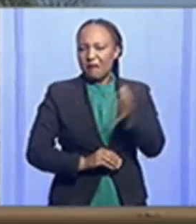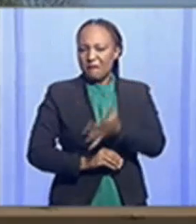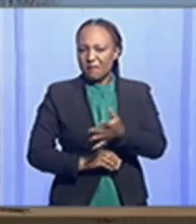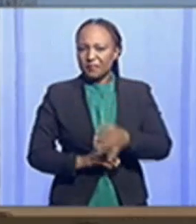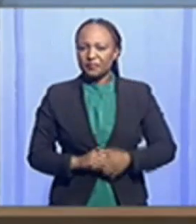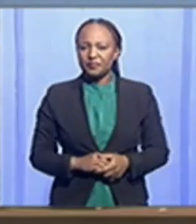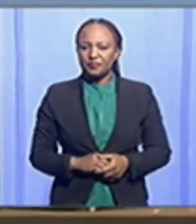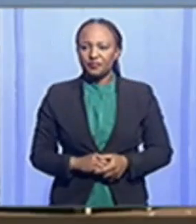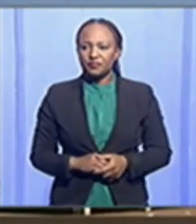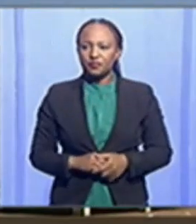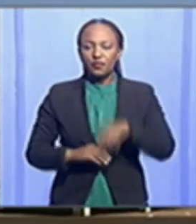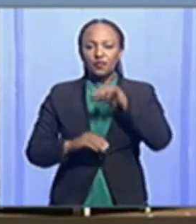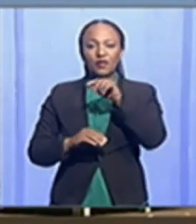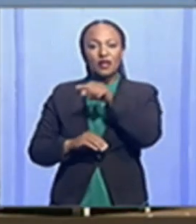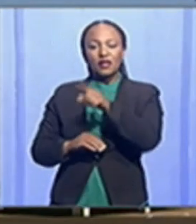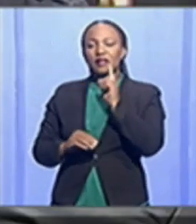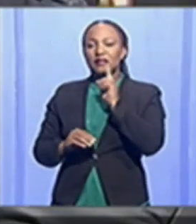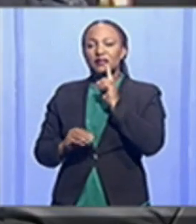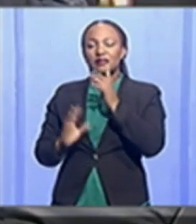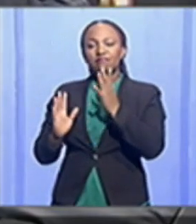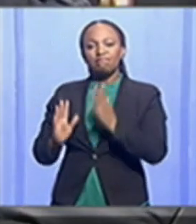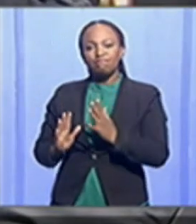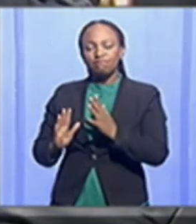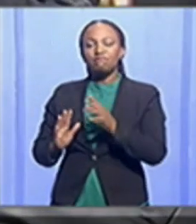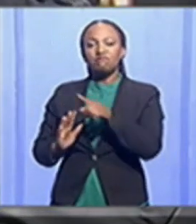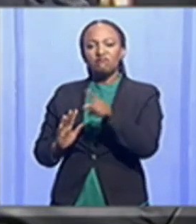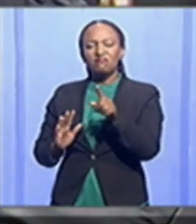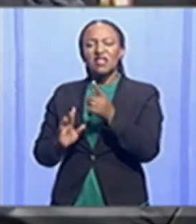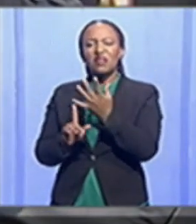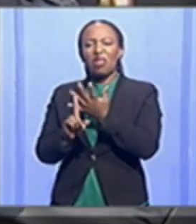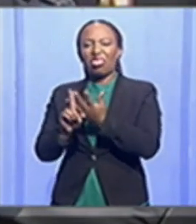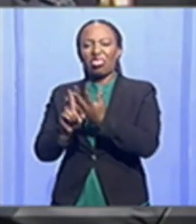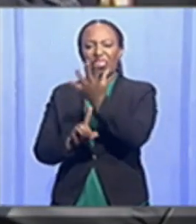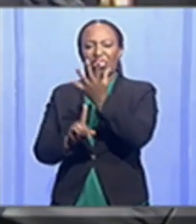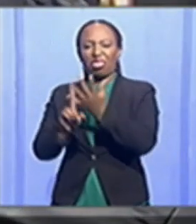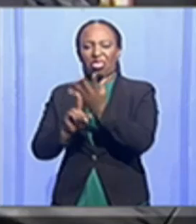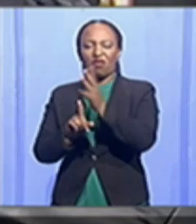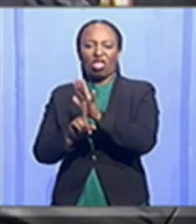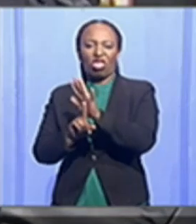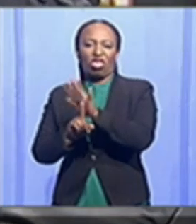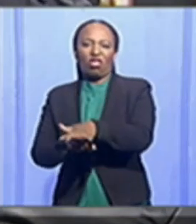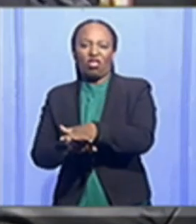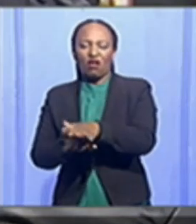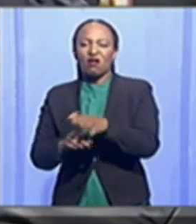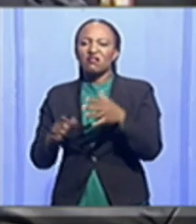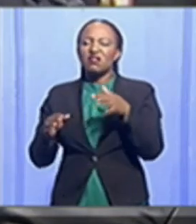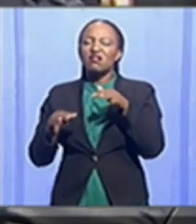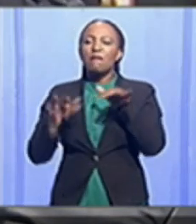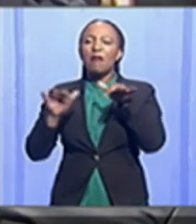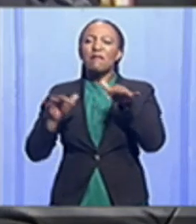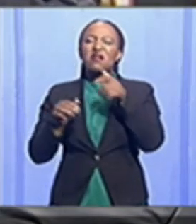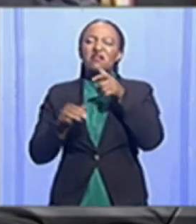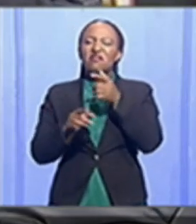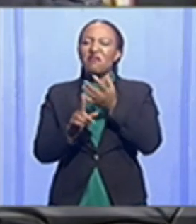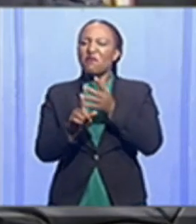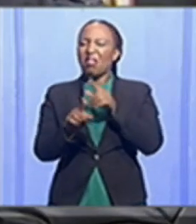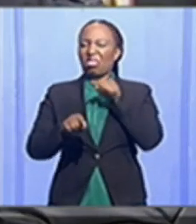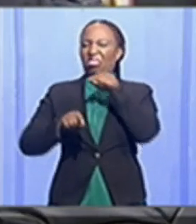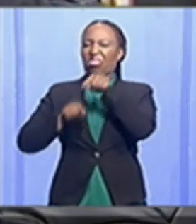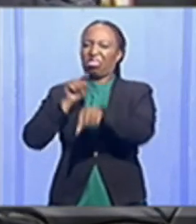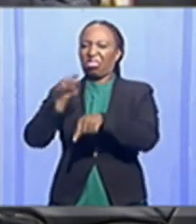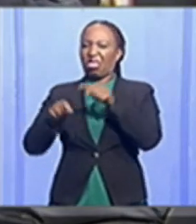Barutiši ba ile gore ba mo tswena sekolong ba mo bula ebile ba parade le report ya publicly e tshega ke bana ba sekolo